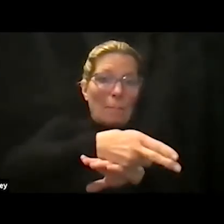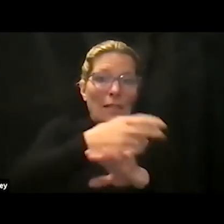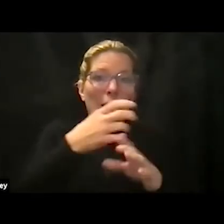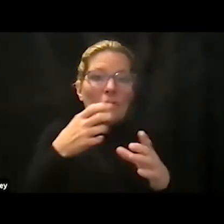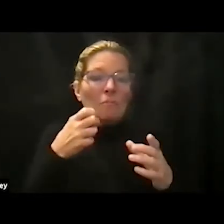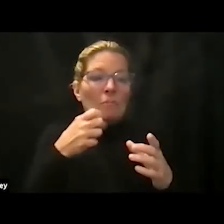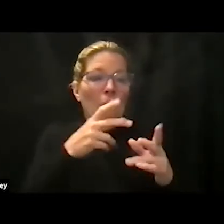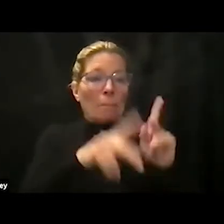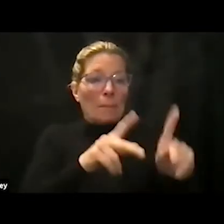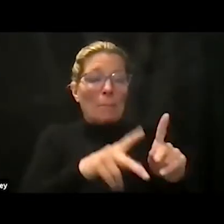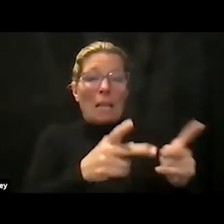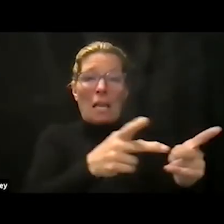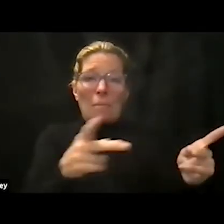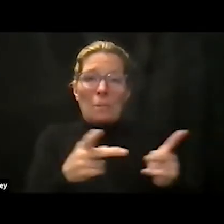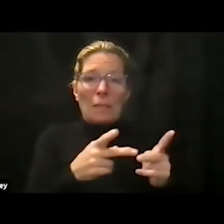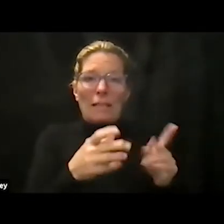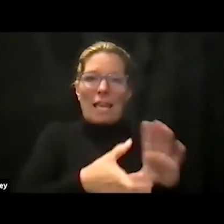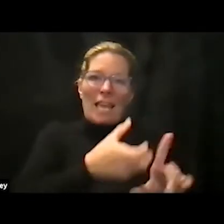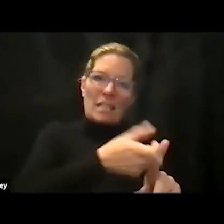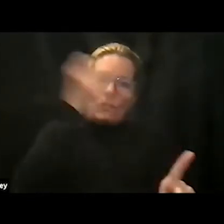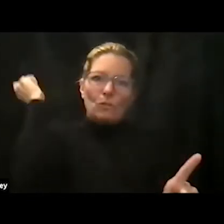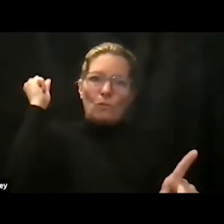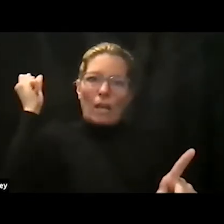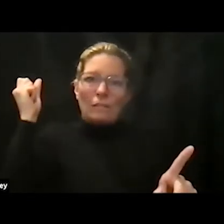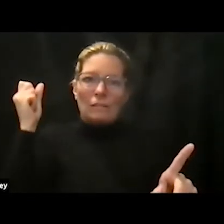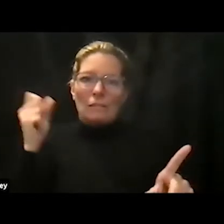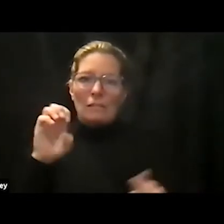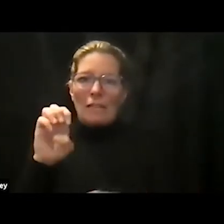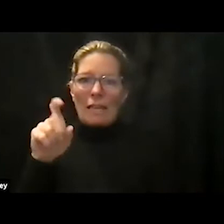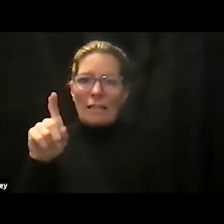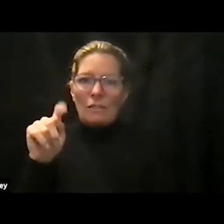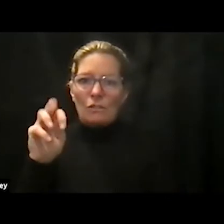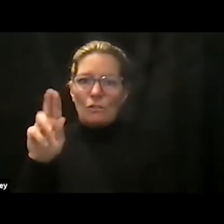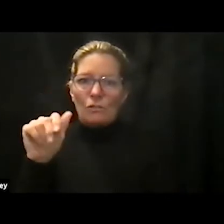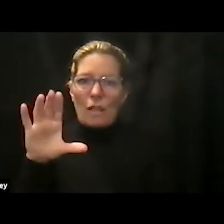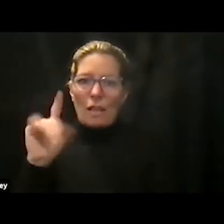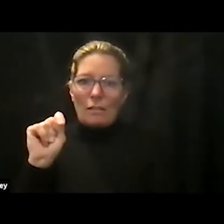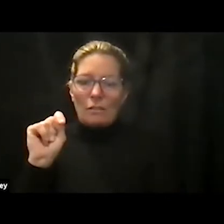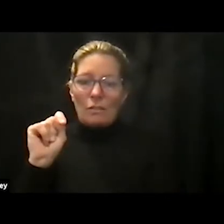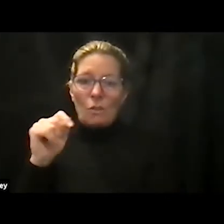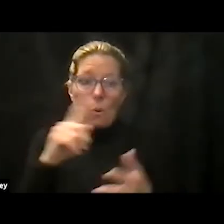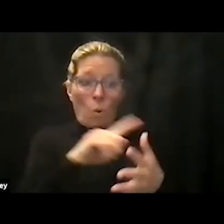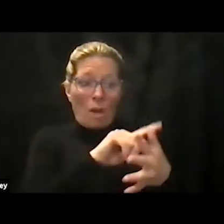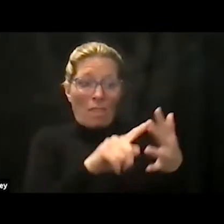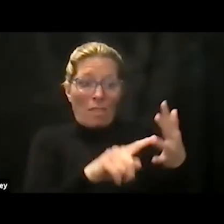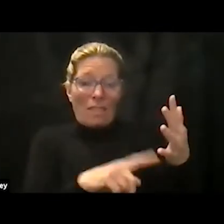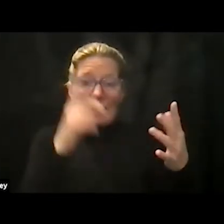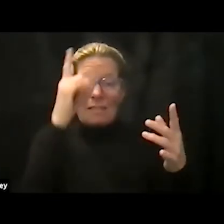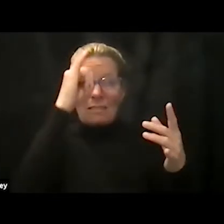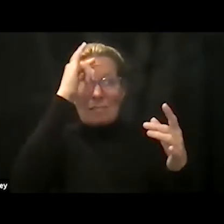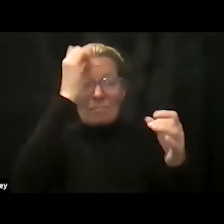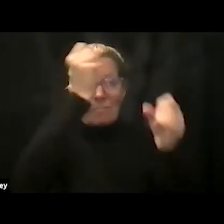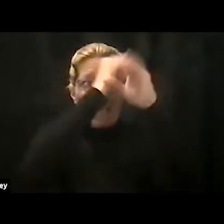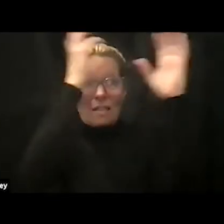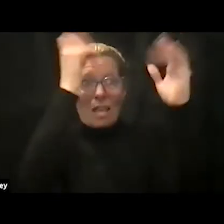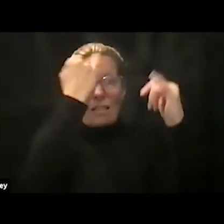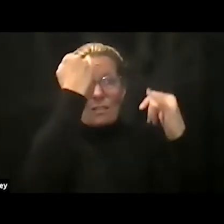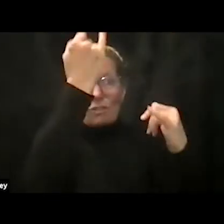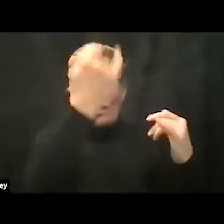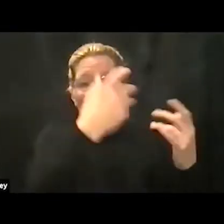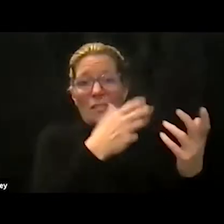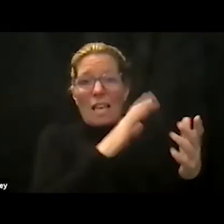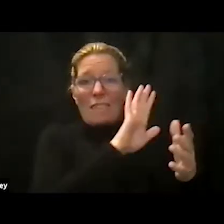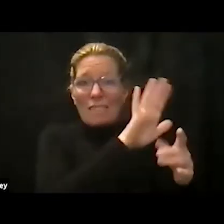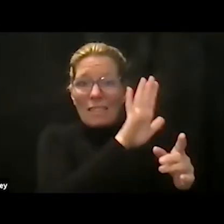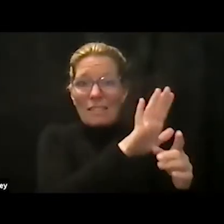people in place. And so therefore, these institutions, these ideologies, they